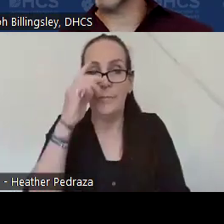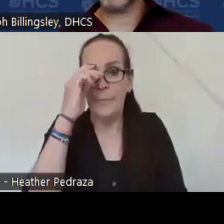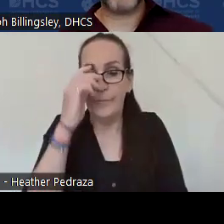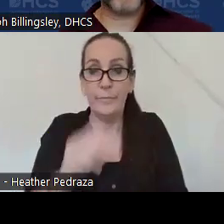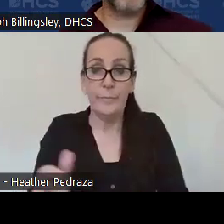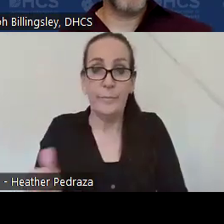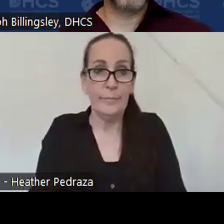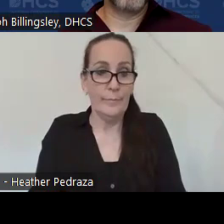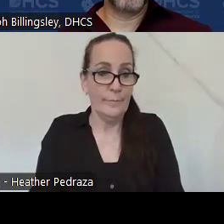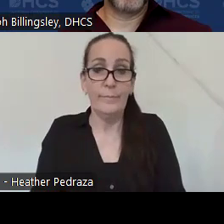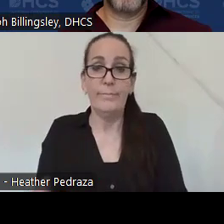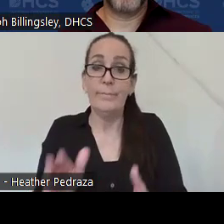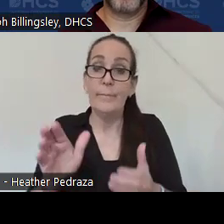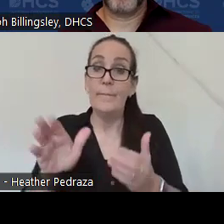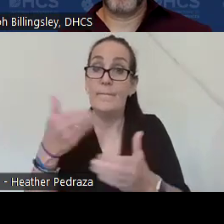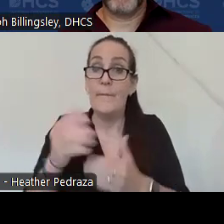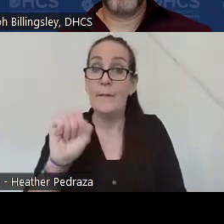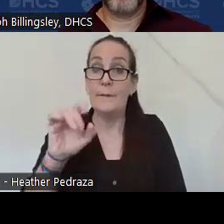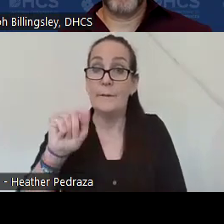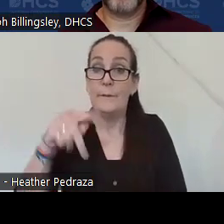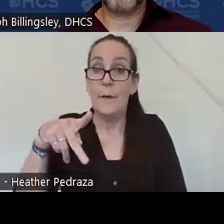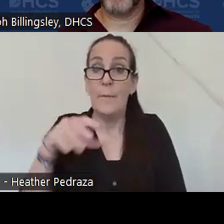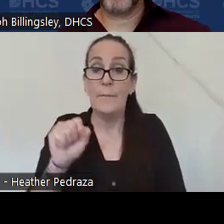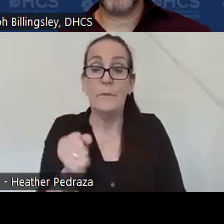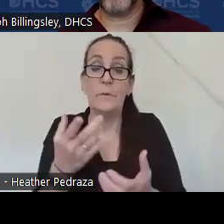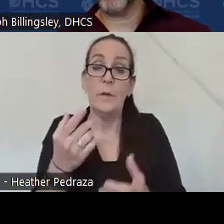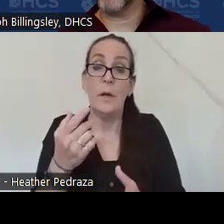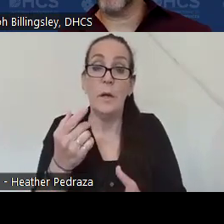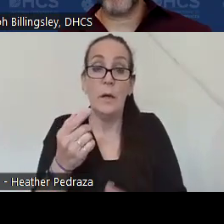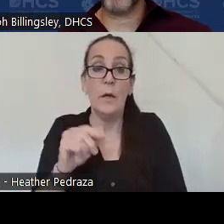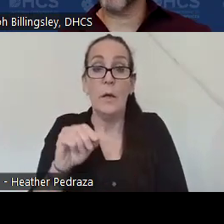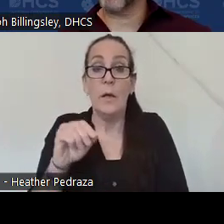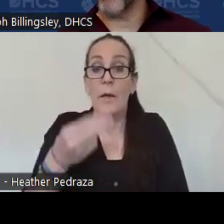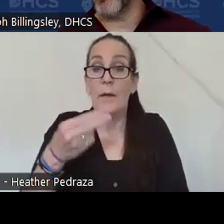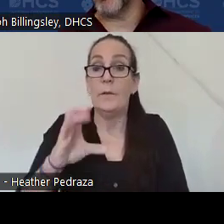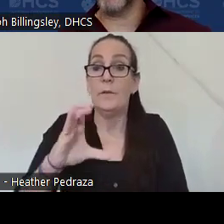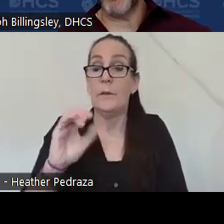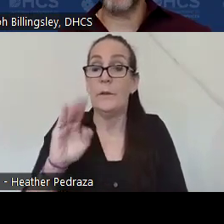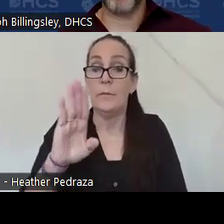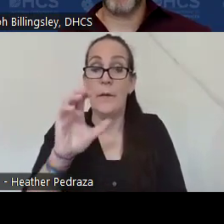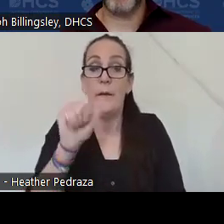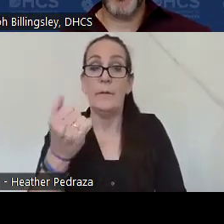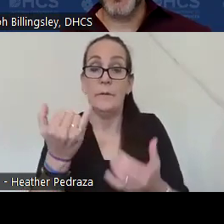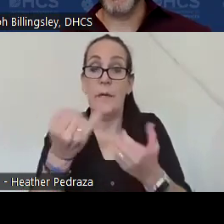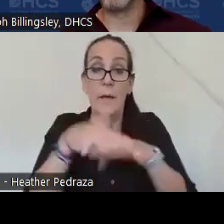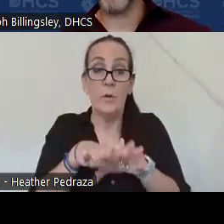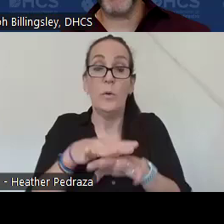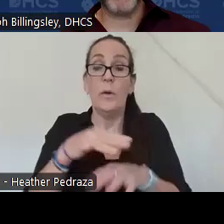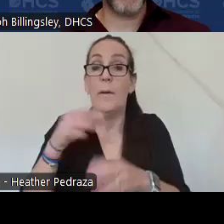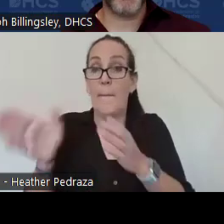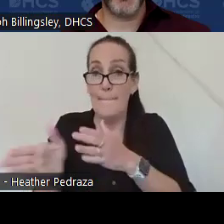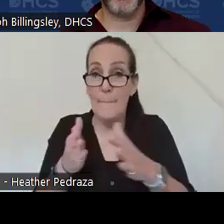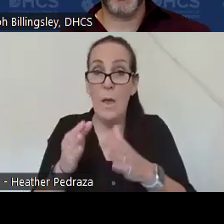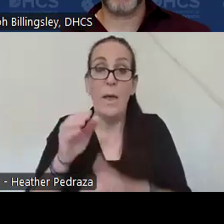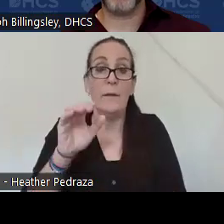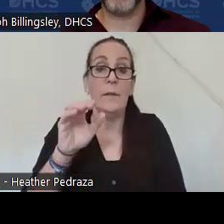So just next steps, we're the HCBS integration planning work is actually reconvening tomorrow, this week.